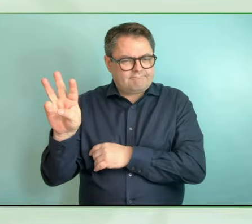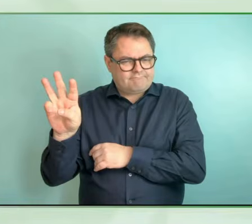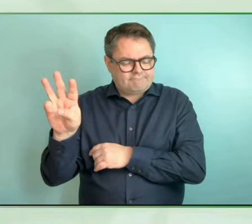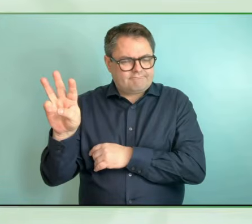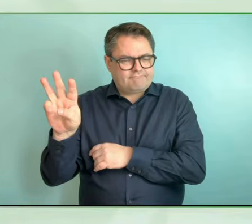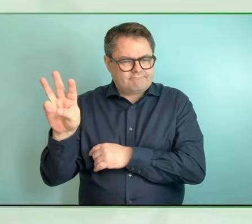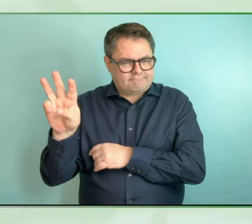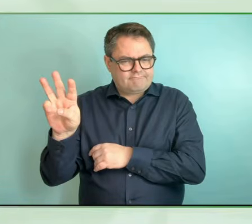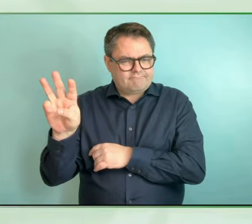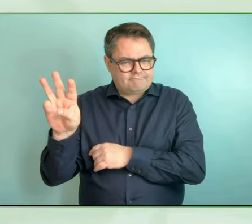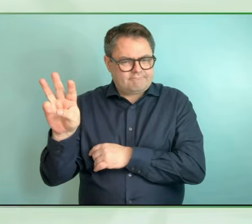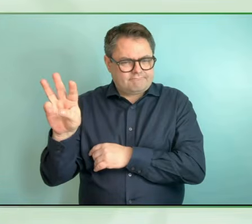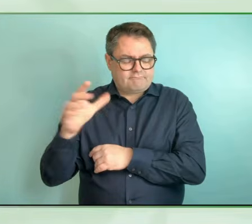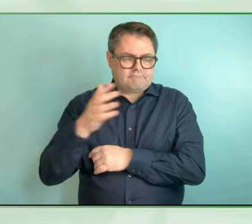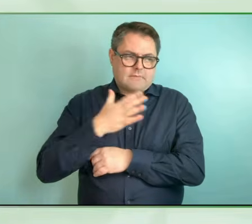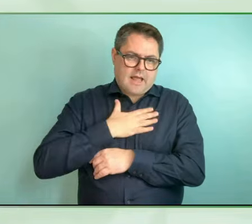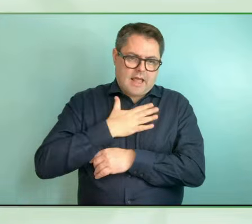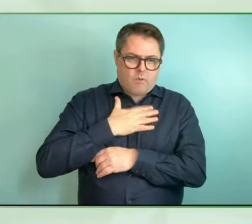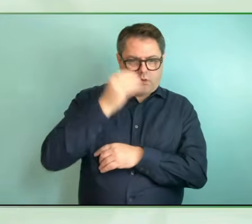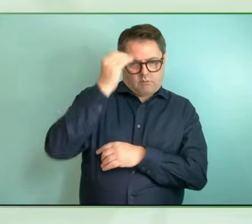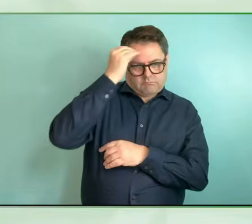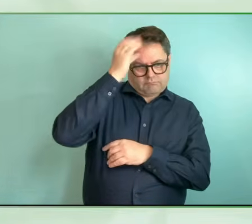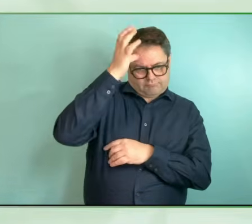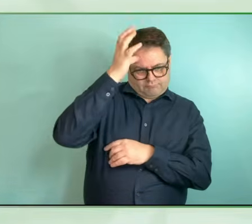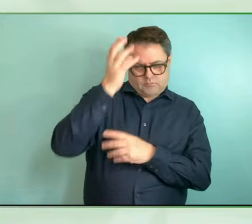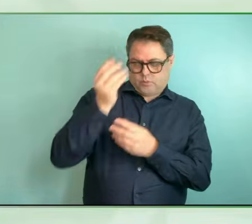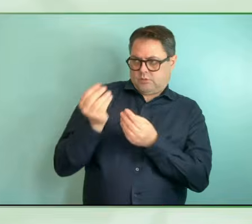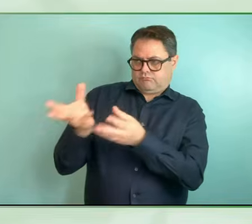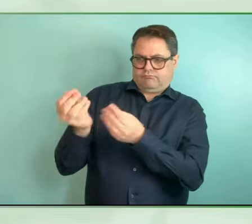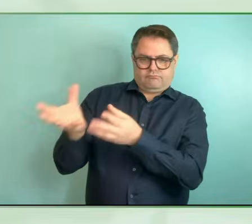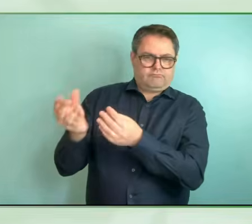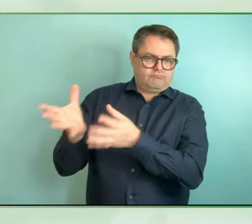our expertise for doing that. Yeah.